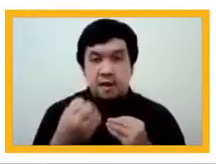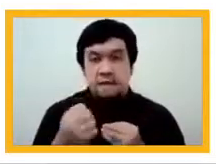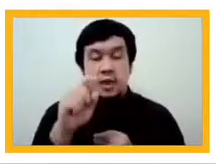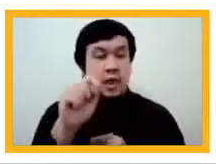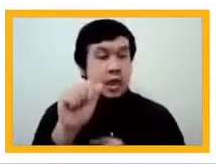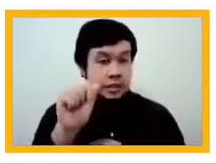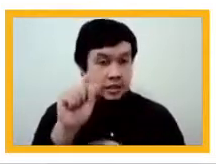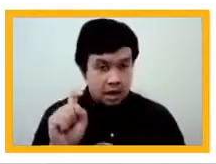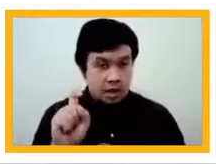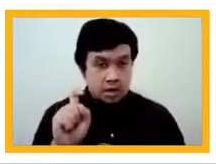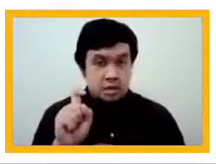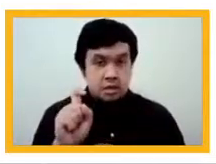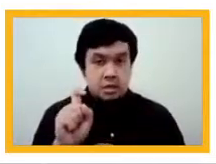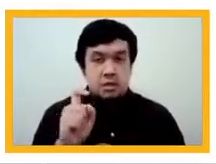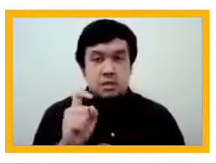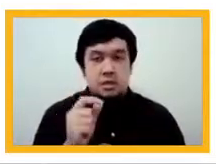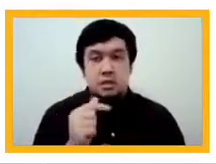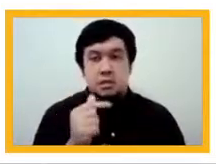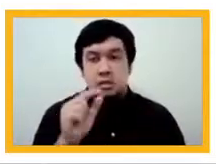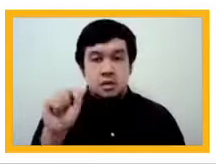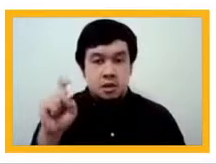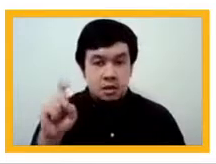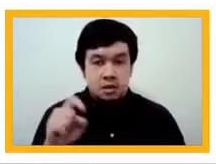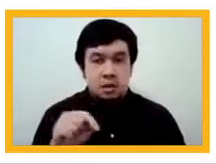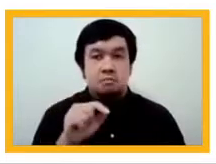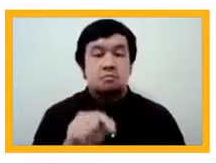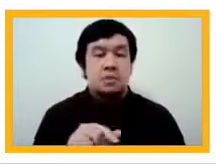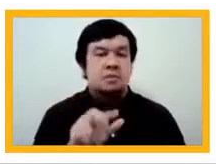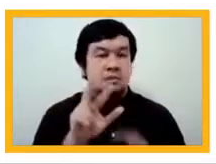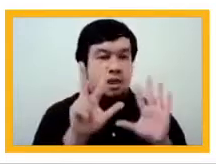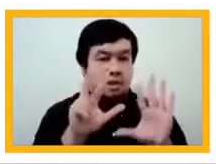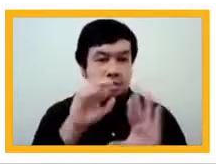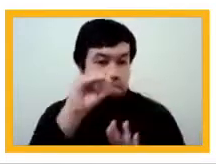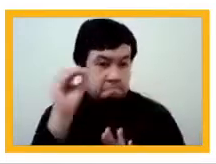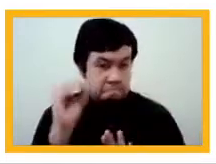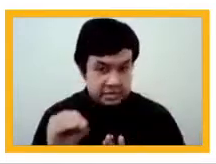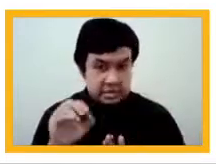many enterprises, so that they to provide the tax